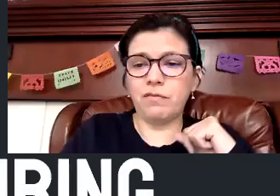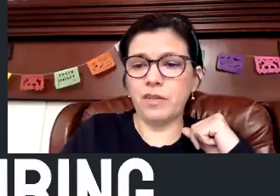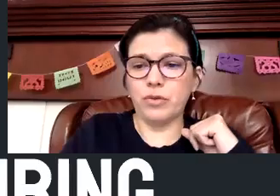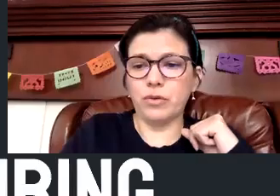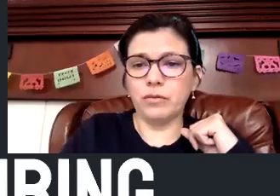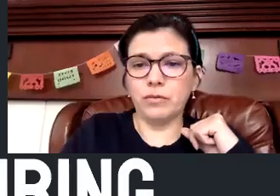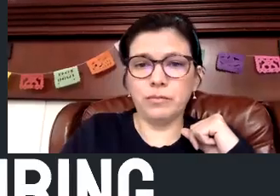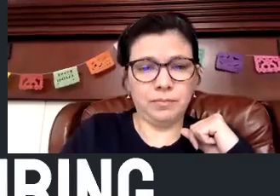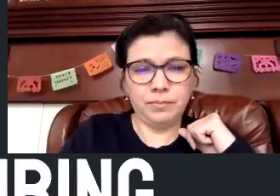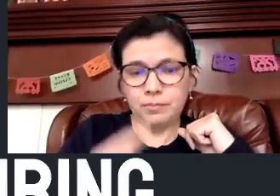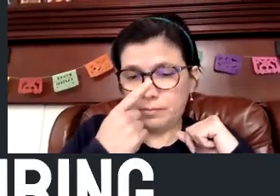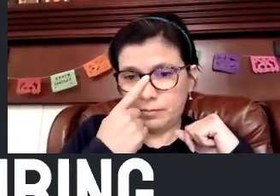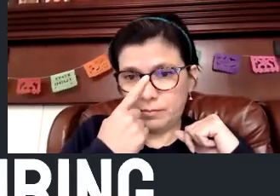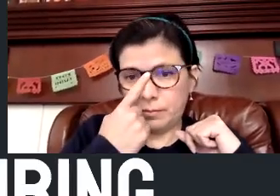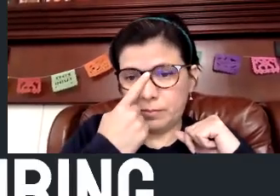Type it on Facebook.